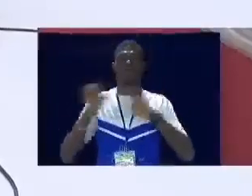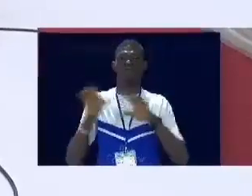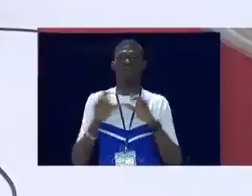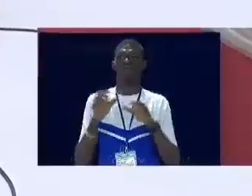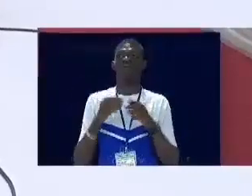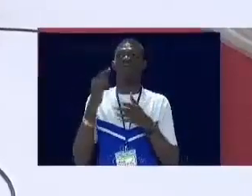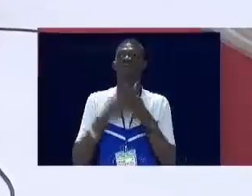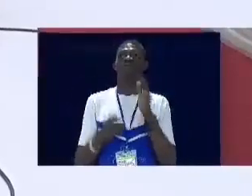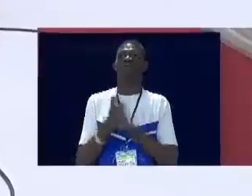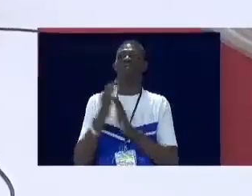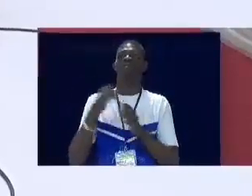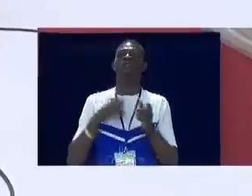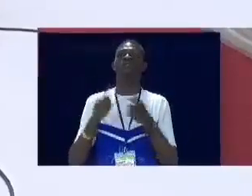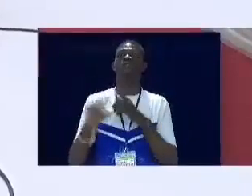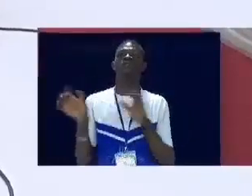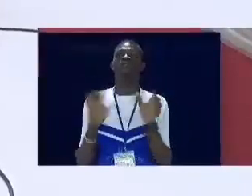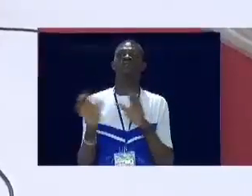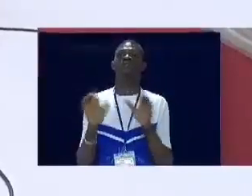what you asked me to do.